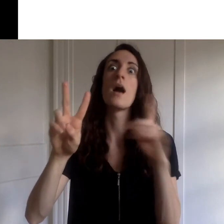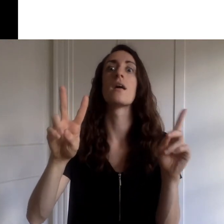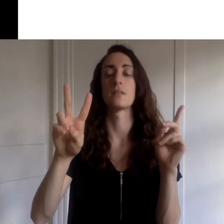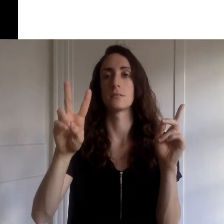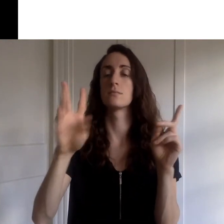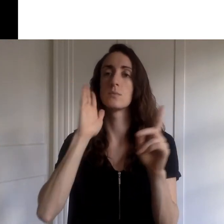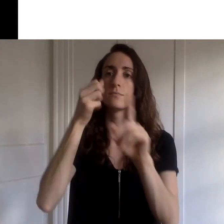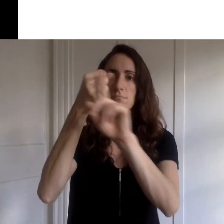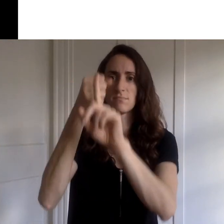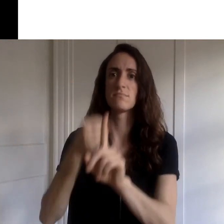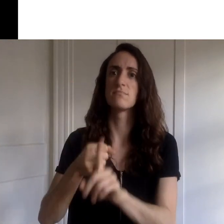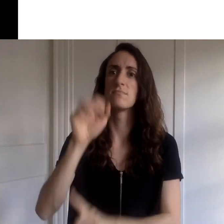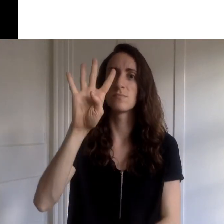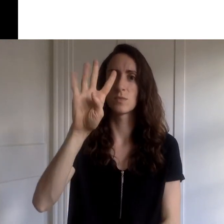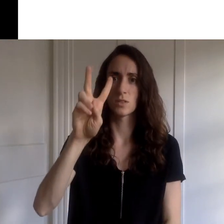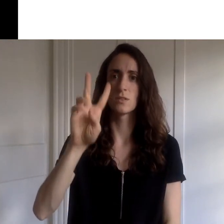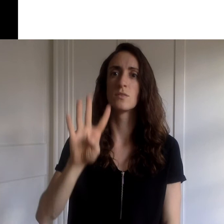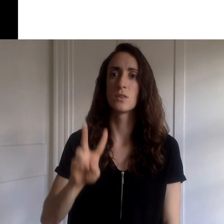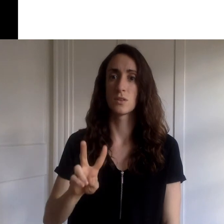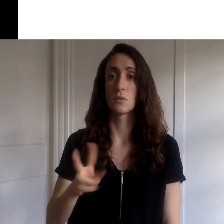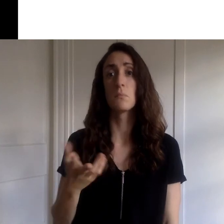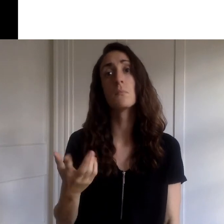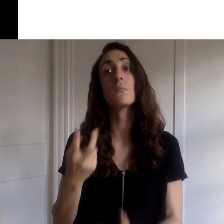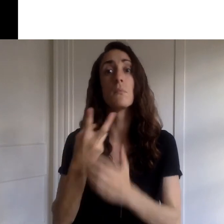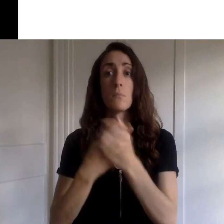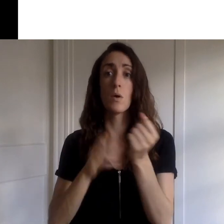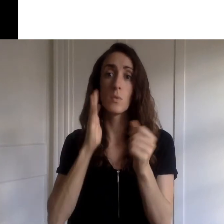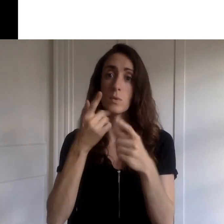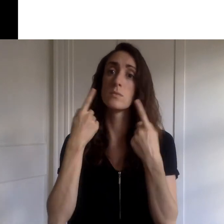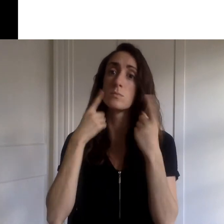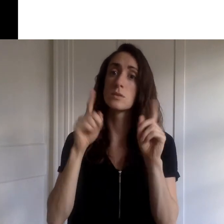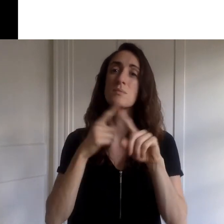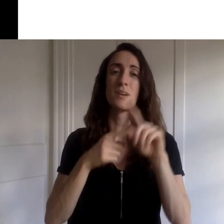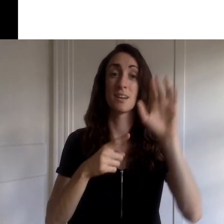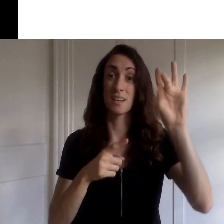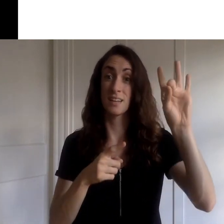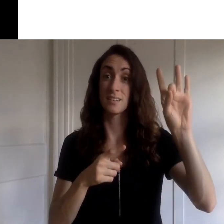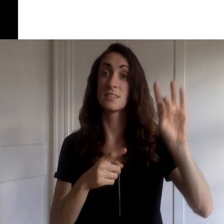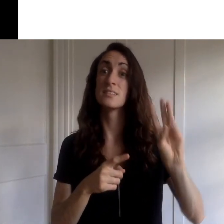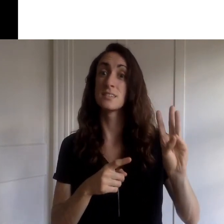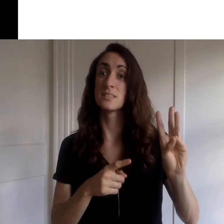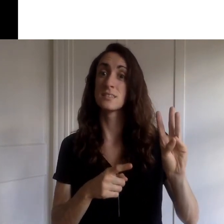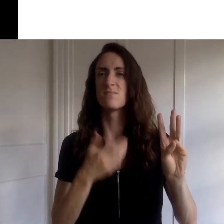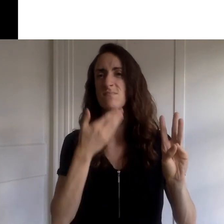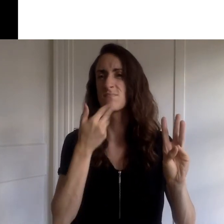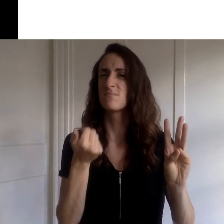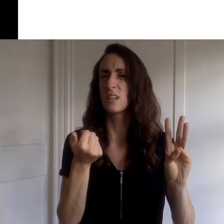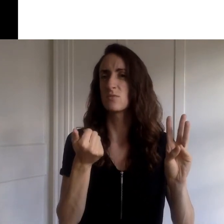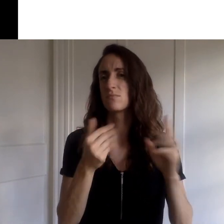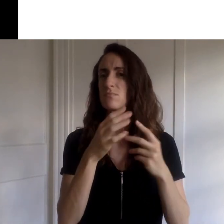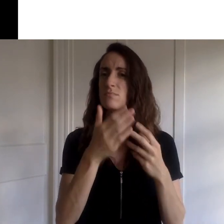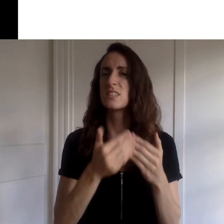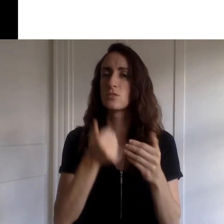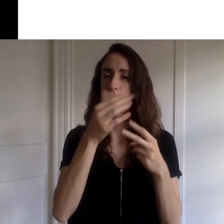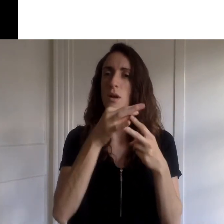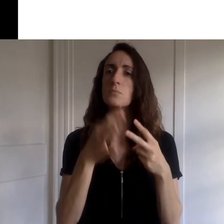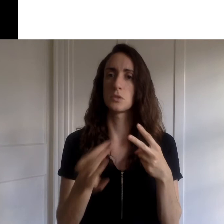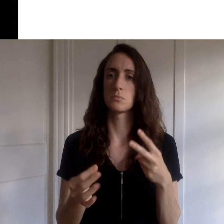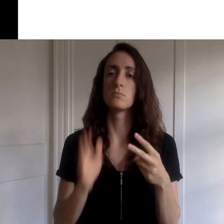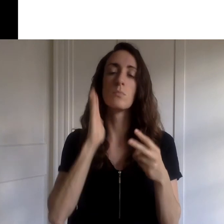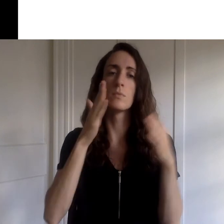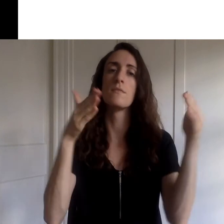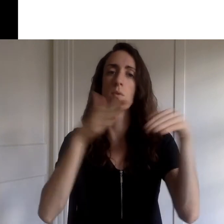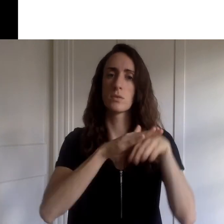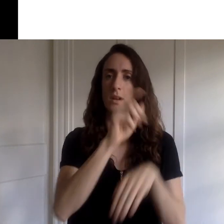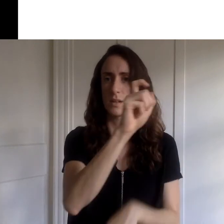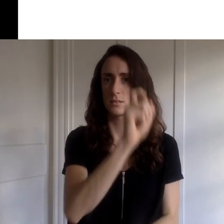21, 28, 35, 42. Finally, we hit on a multiple of 7 that's also a multiple of 6. So it works, but it's just not as nice as